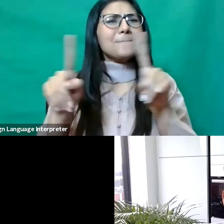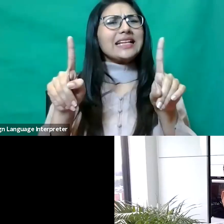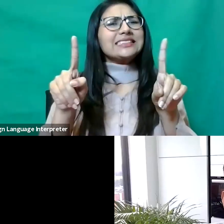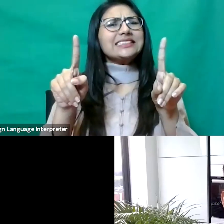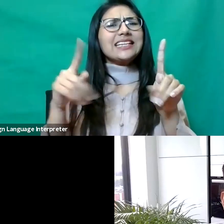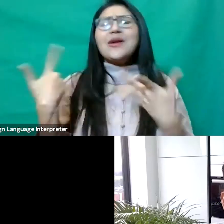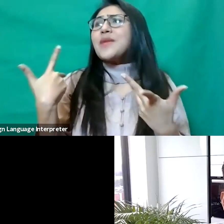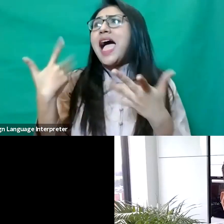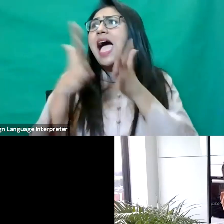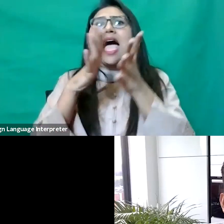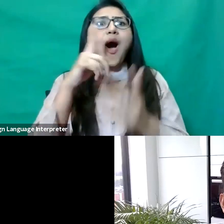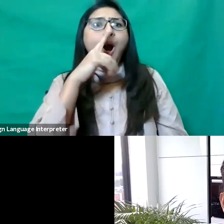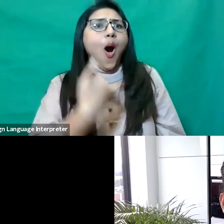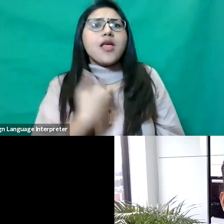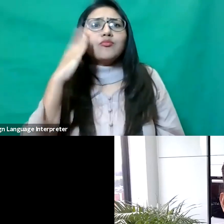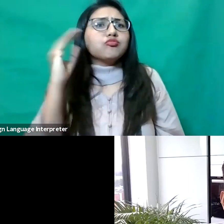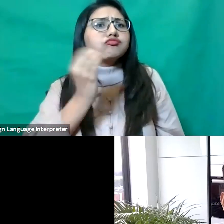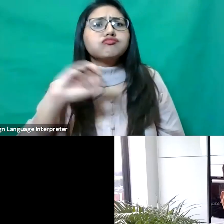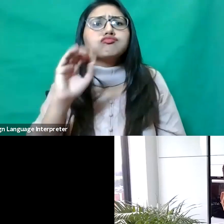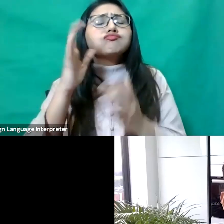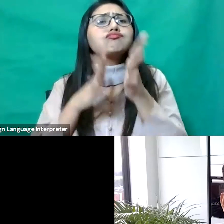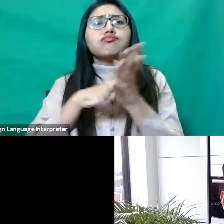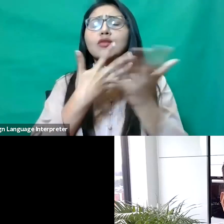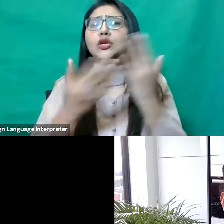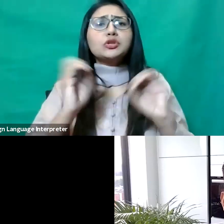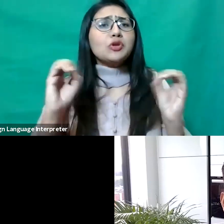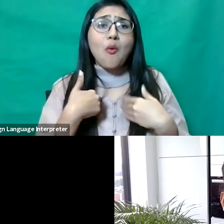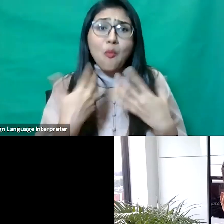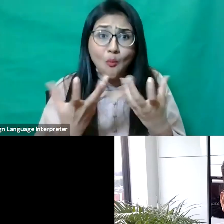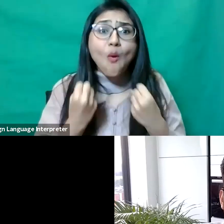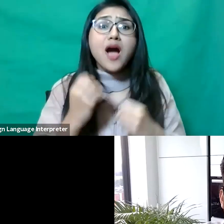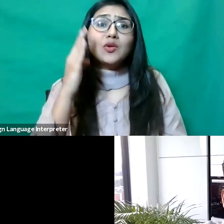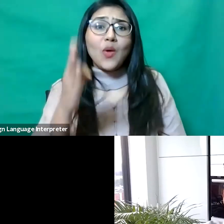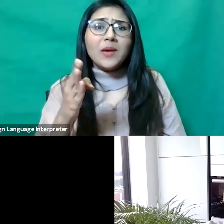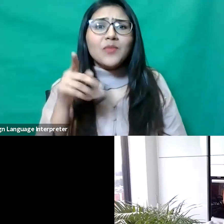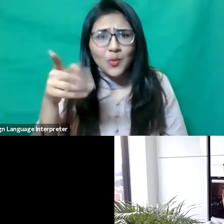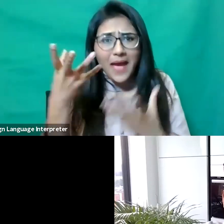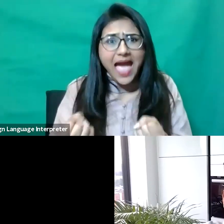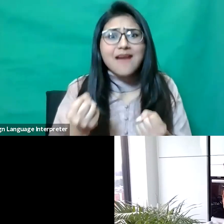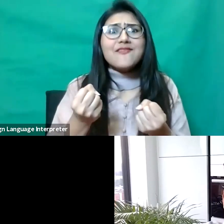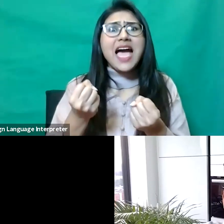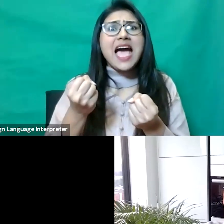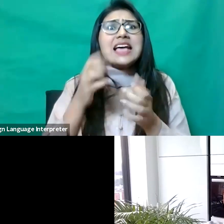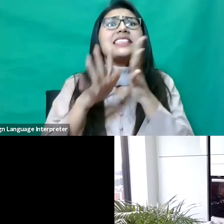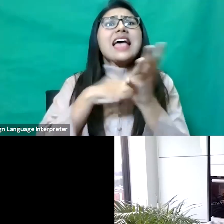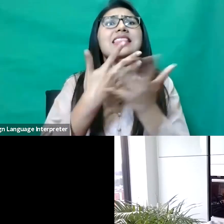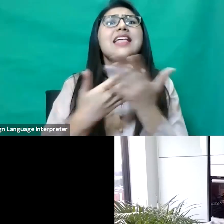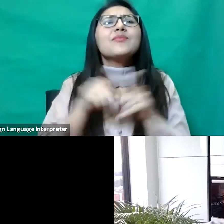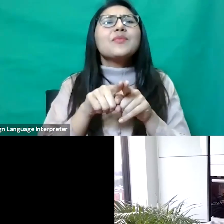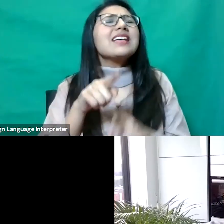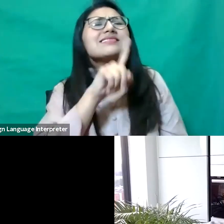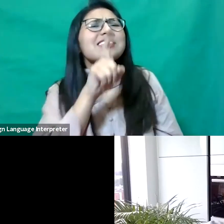that's why I don't know any sign, and it's something I need to learn. But Did you have anyone to sign with? Sorry, what's the question